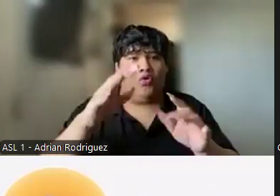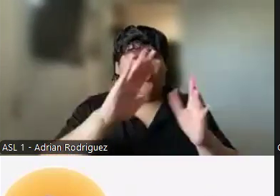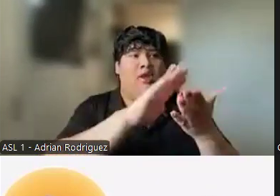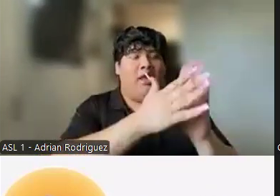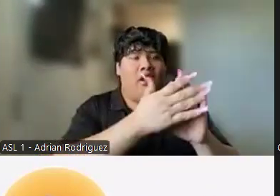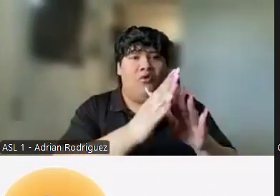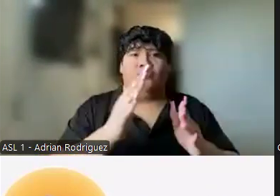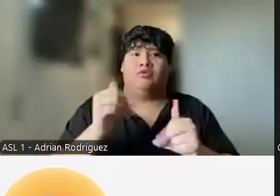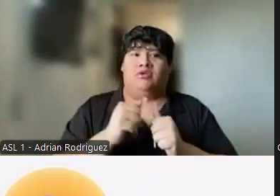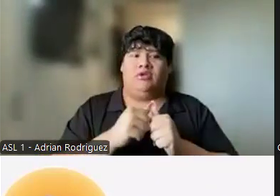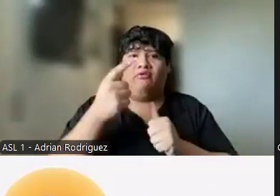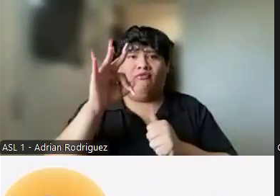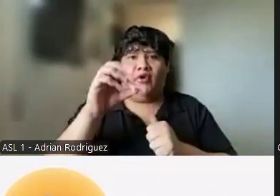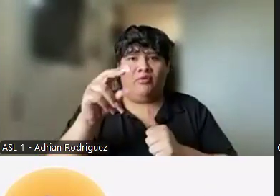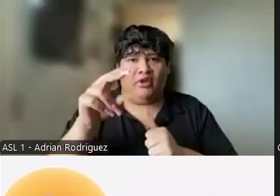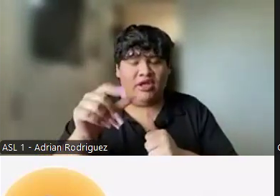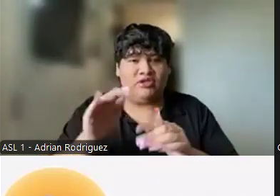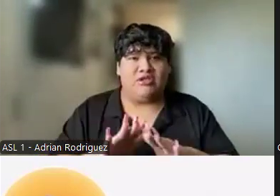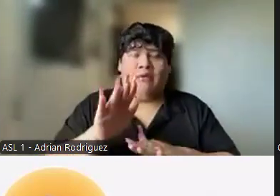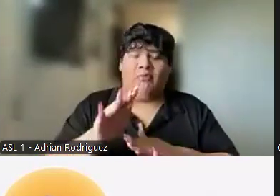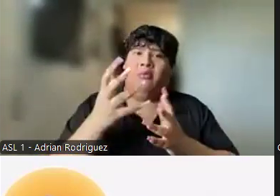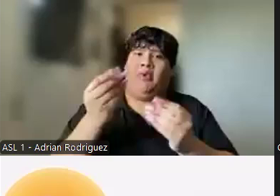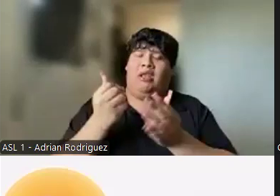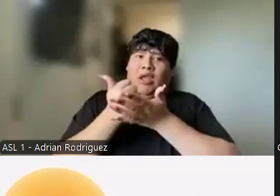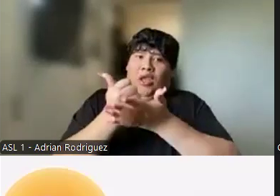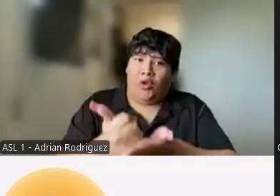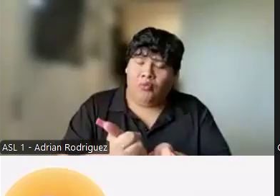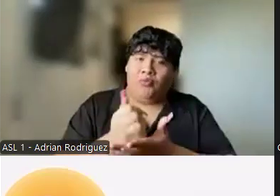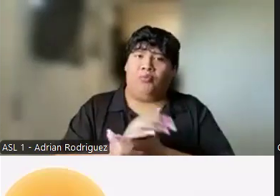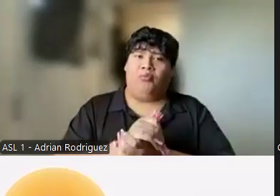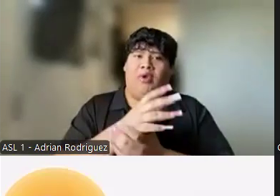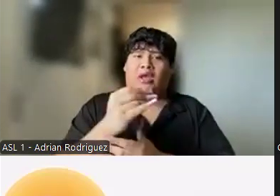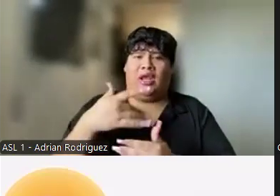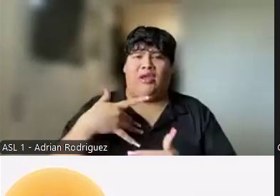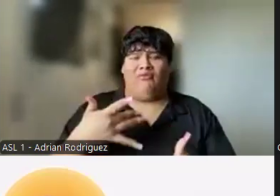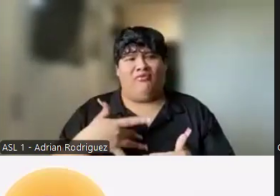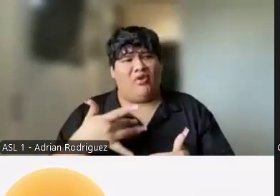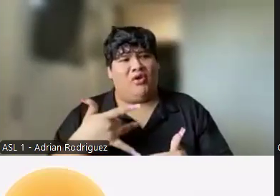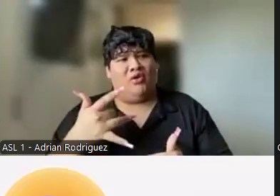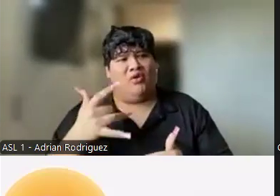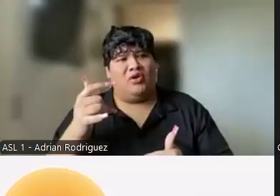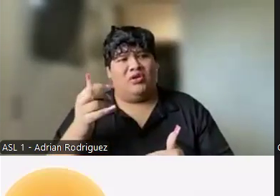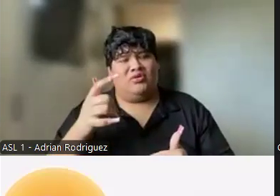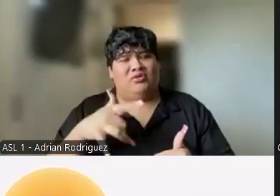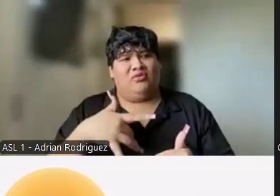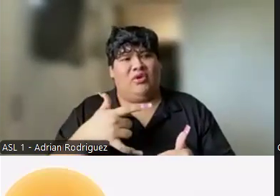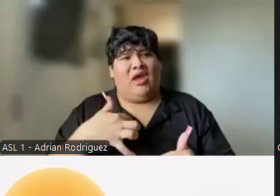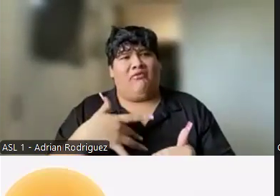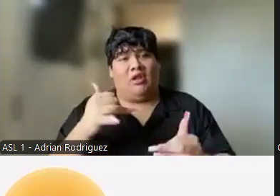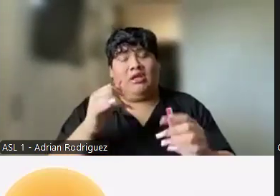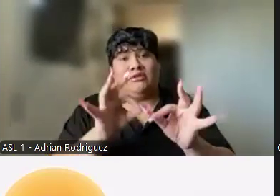and numerous foundations step up and provide those. And I really think it's critical to